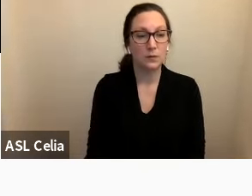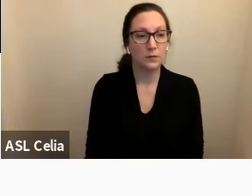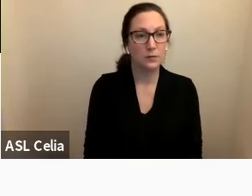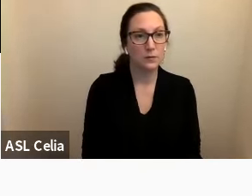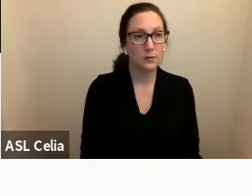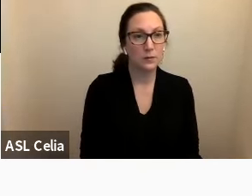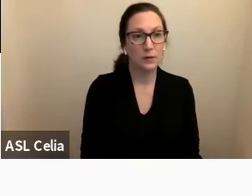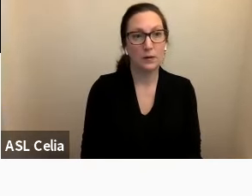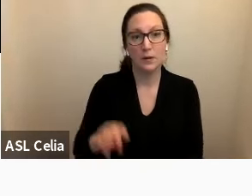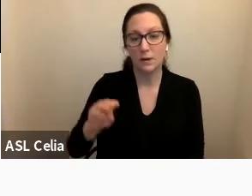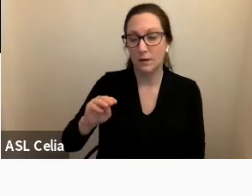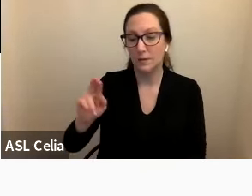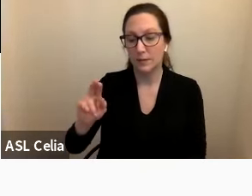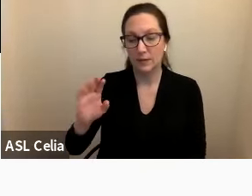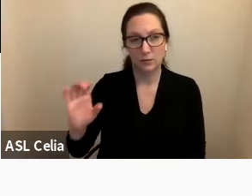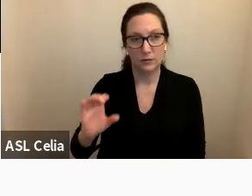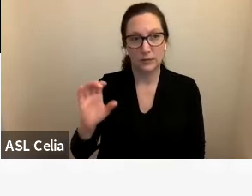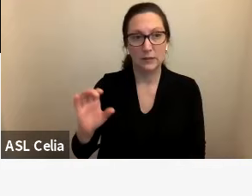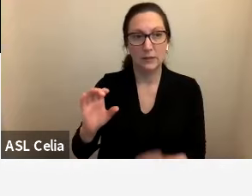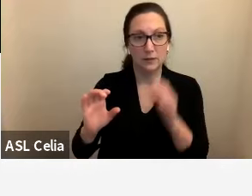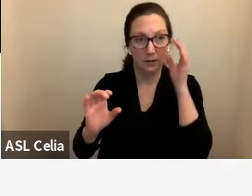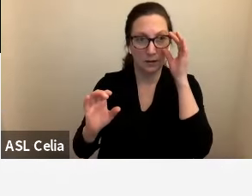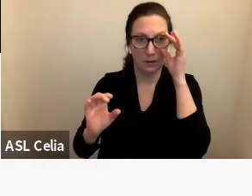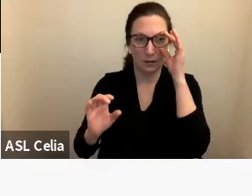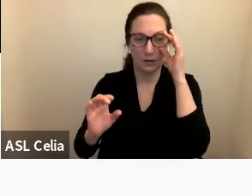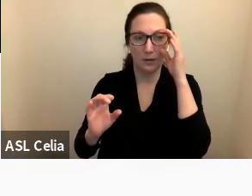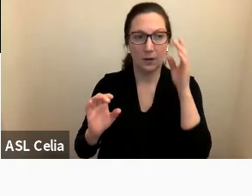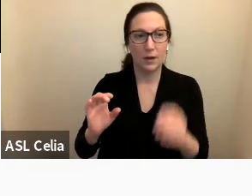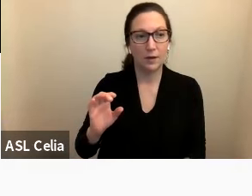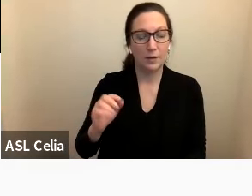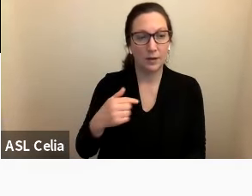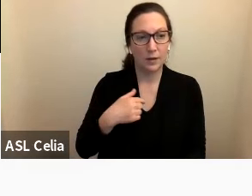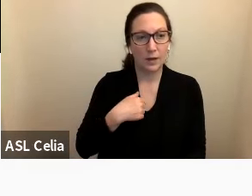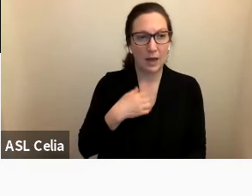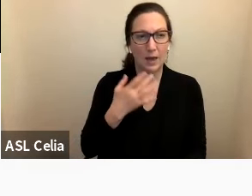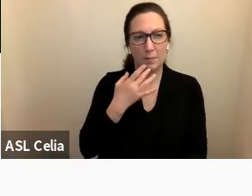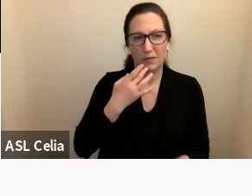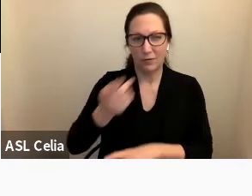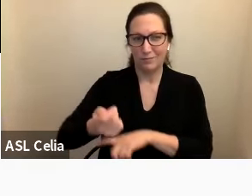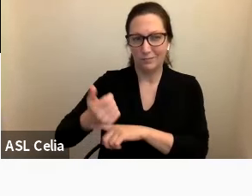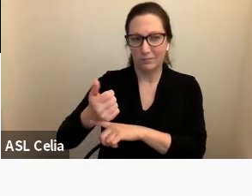Well, I for one would like to see it in the, with perhaps the high schools removed.